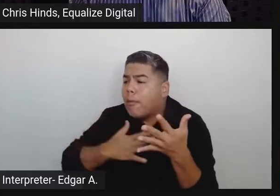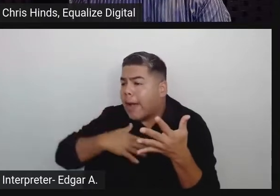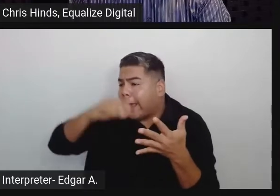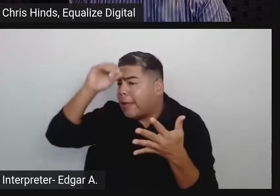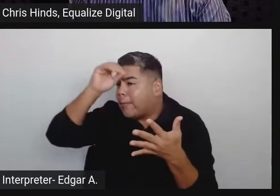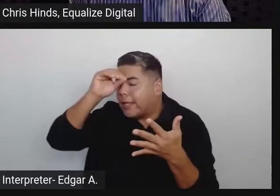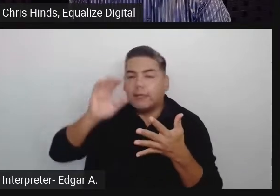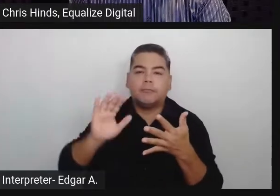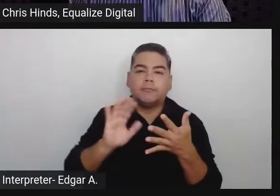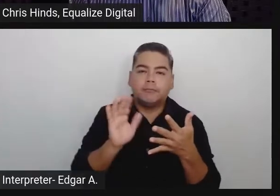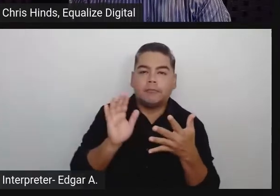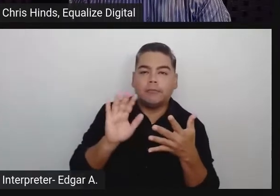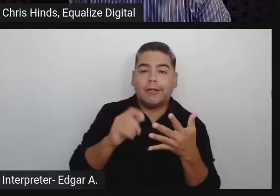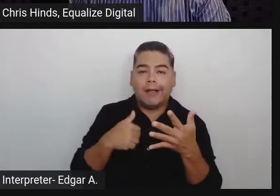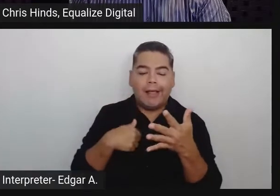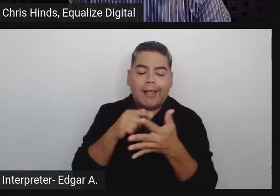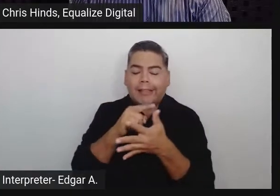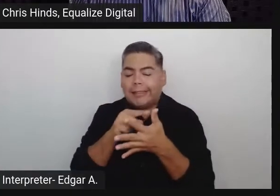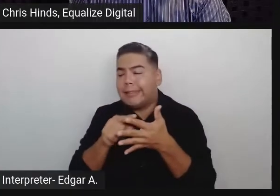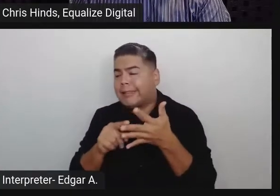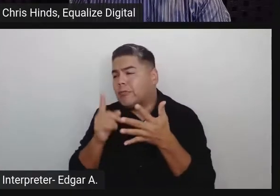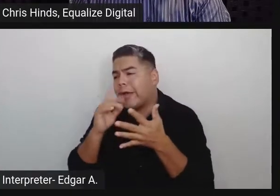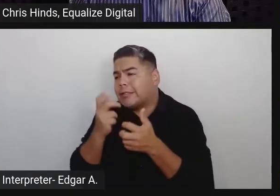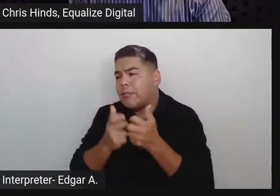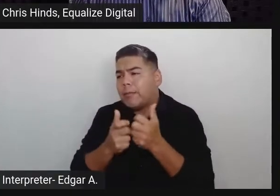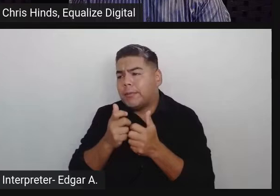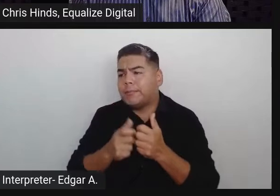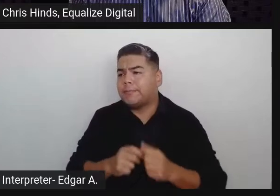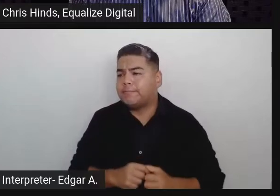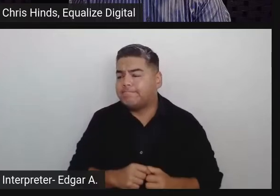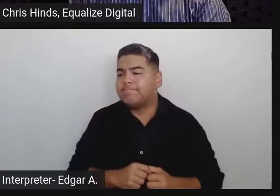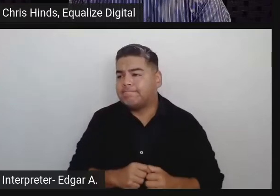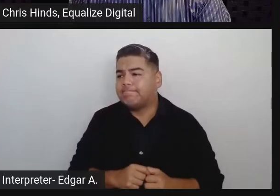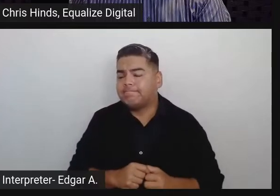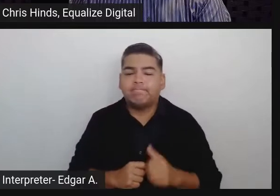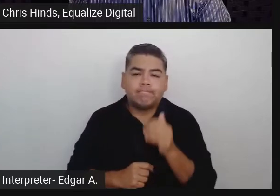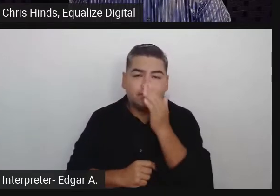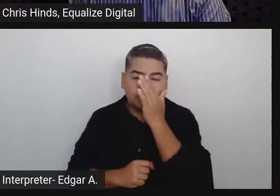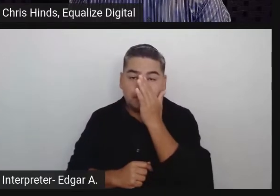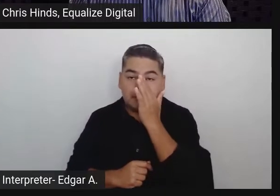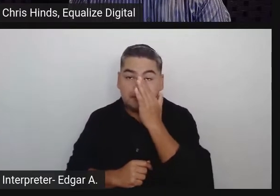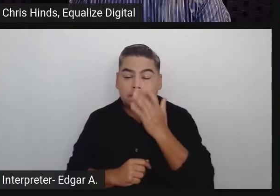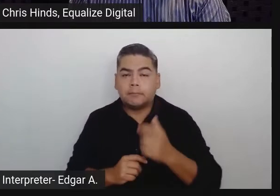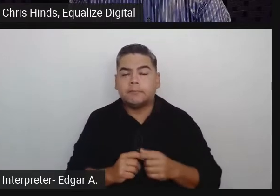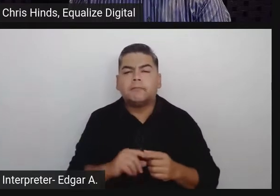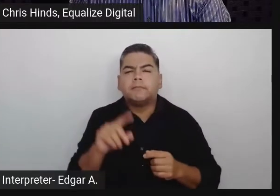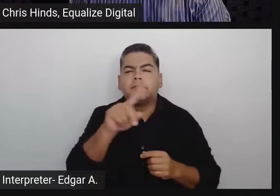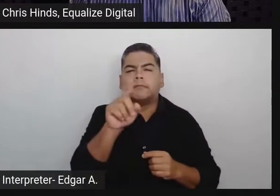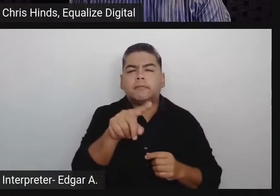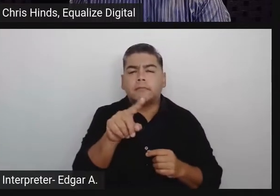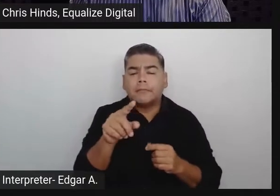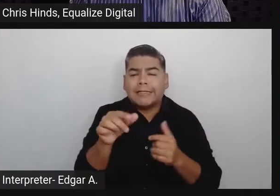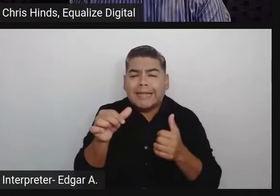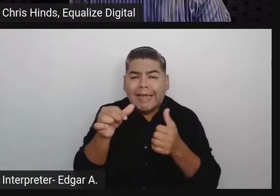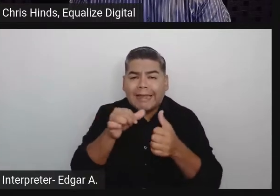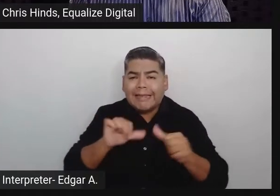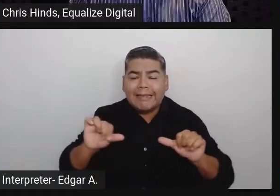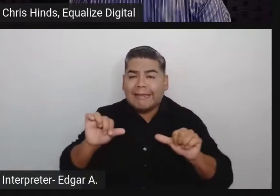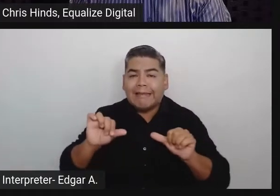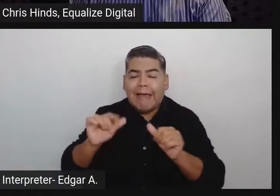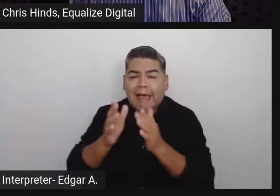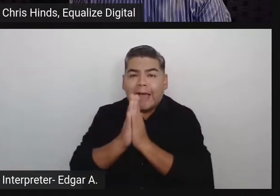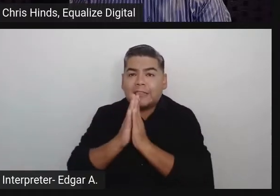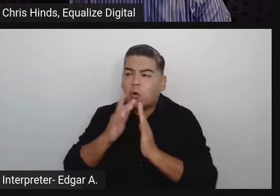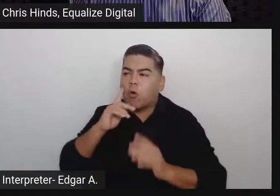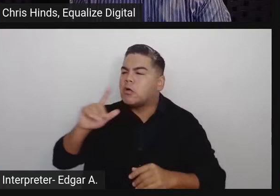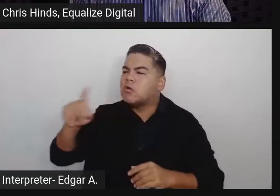is a problem too. Mm-hmm. Has anyone ever asked or demanded, for lack of a better word, to do